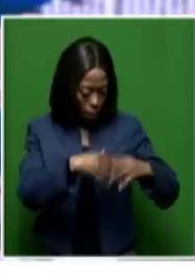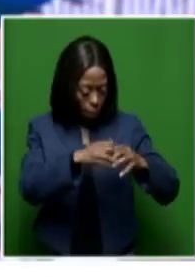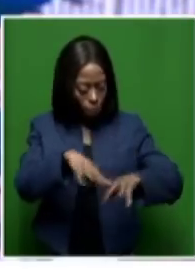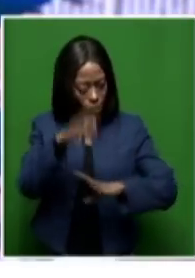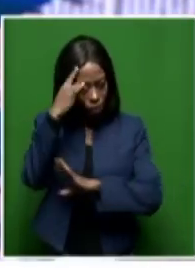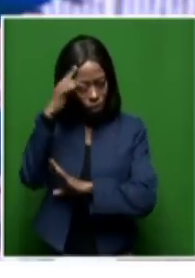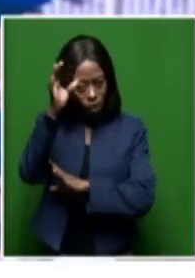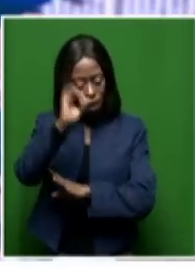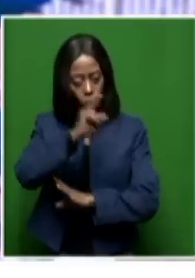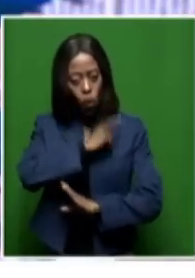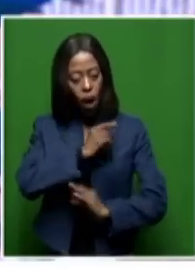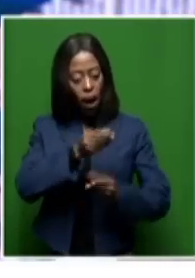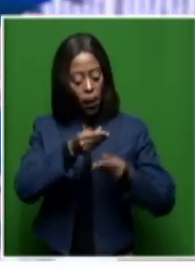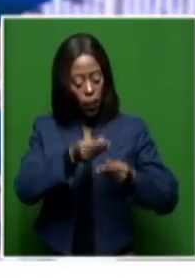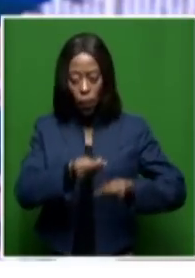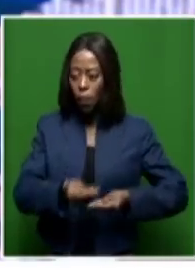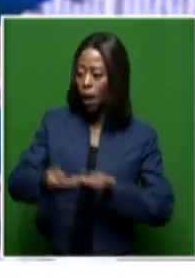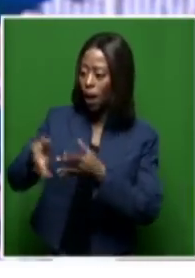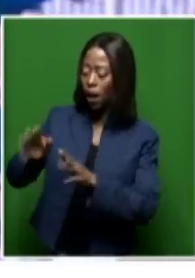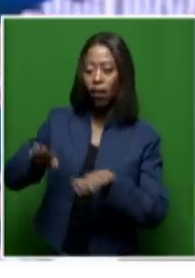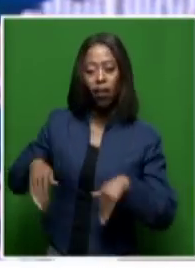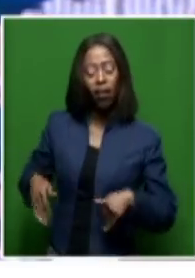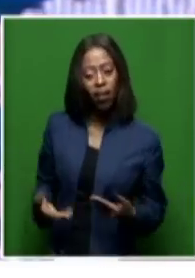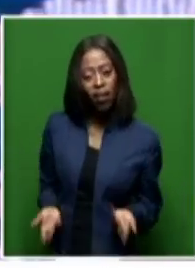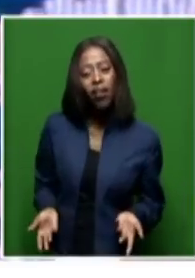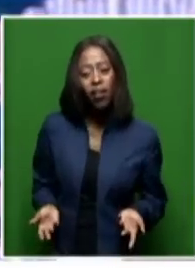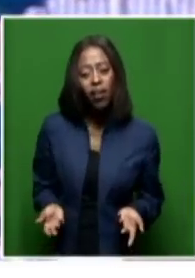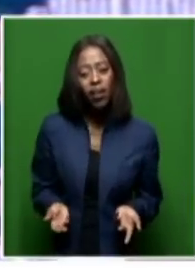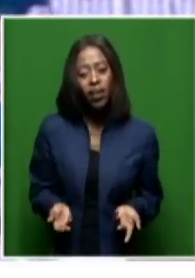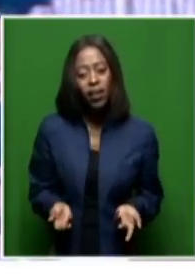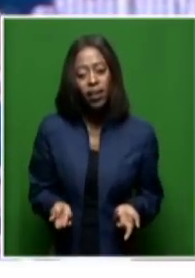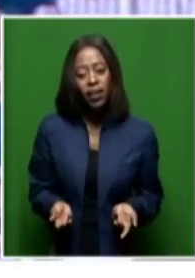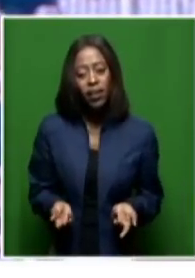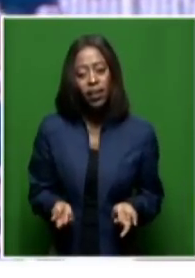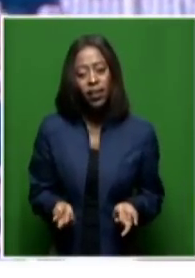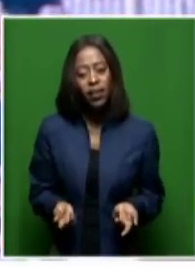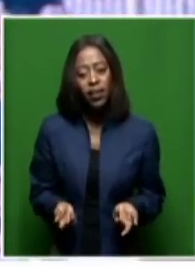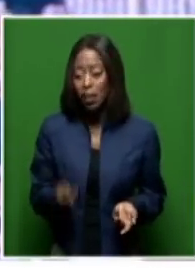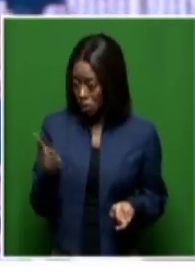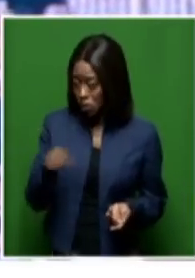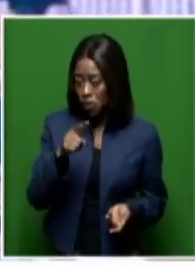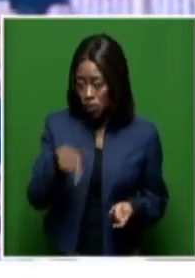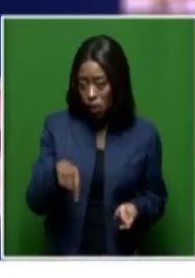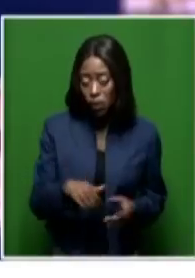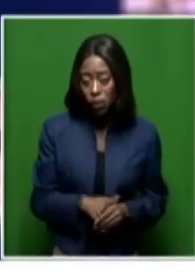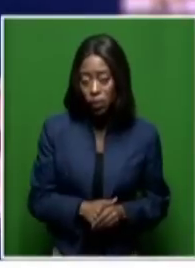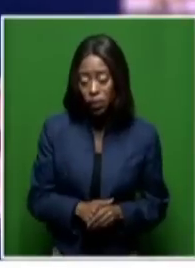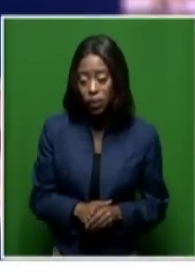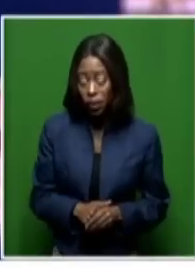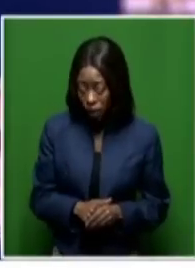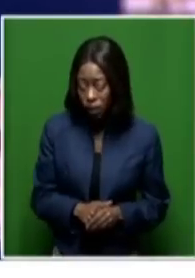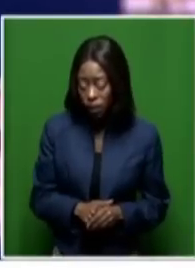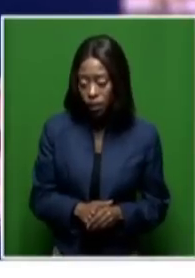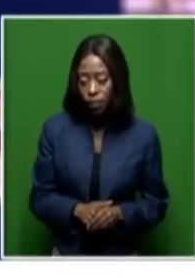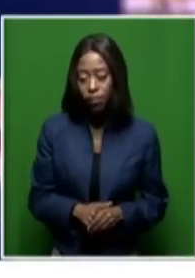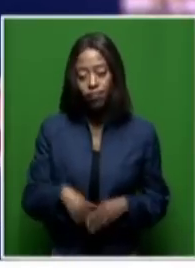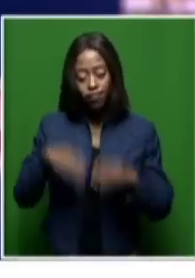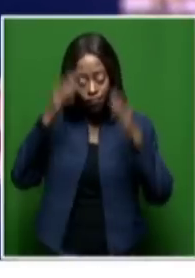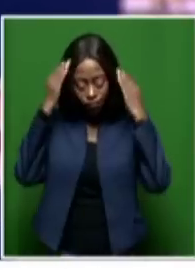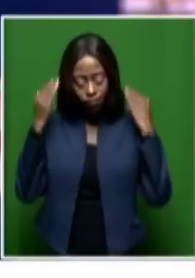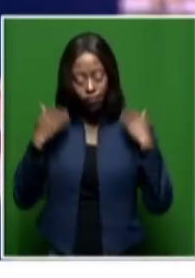of inadequate submissions to her. That can't be right. When the